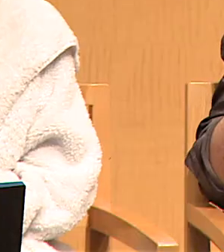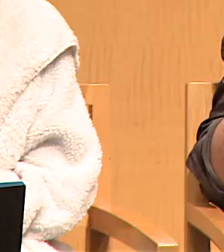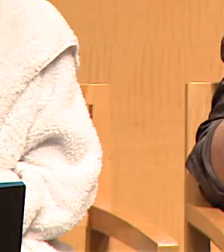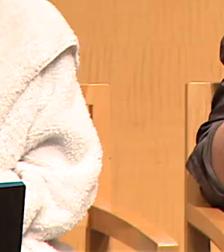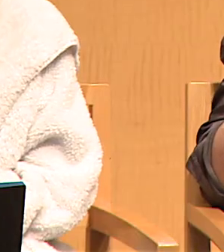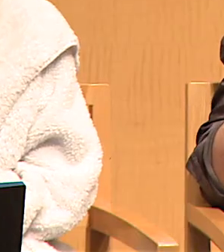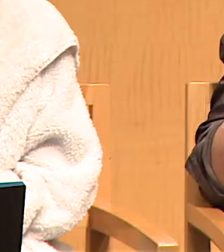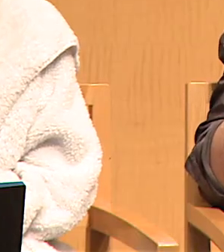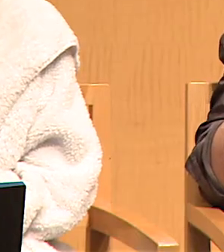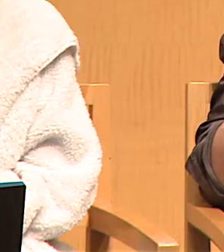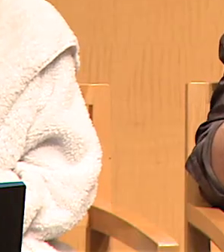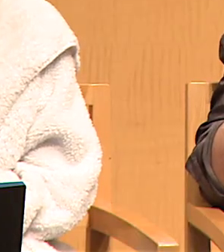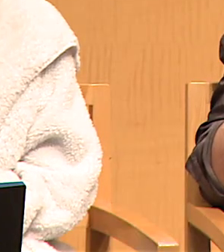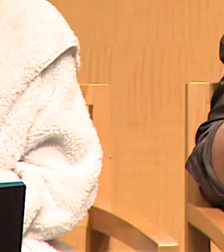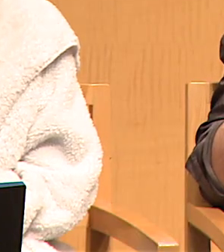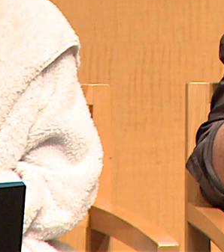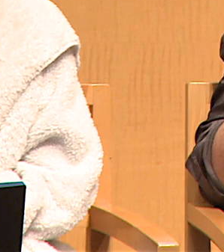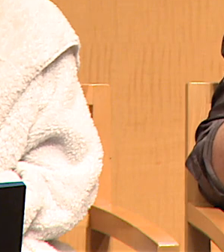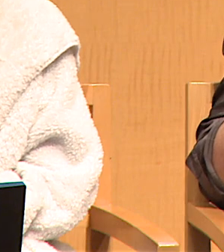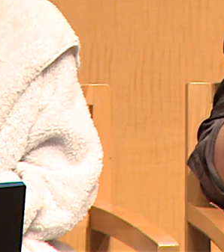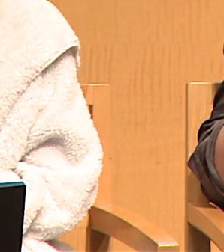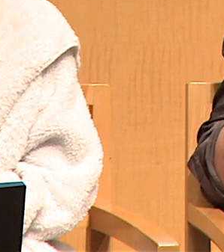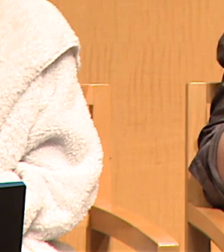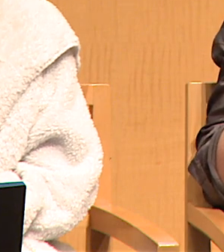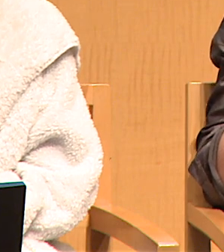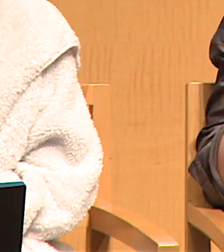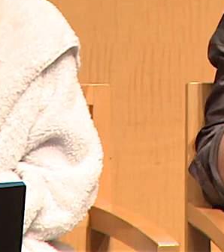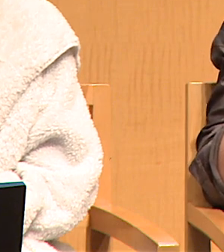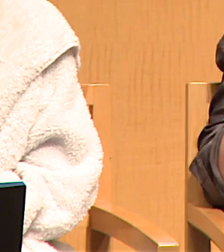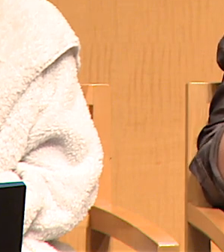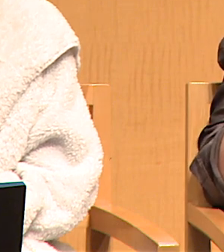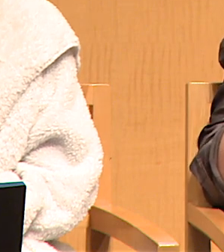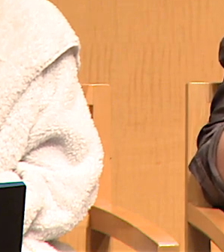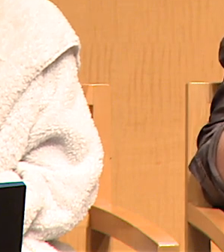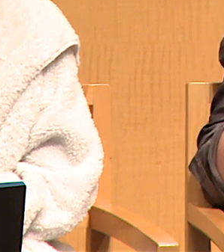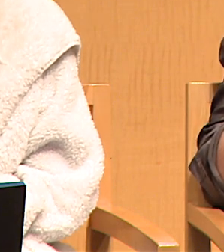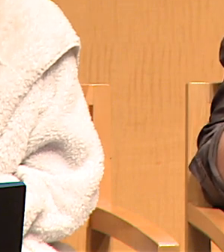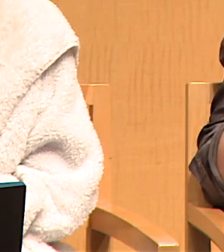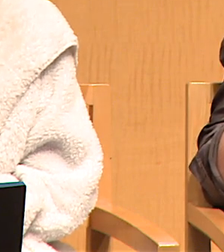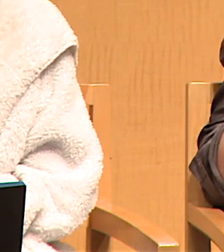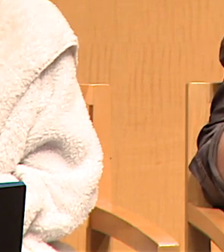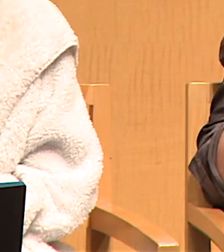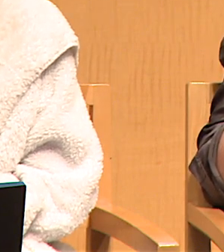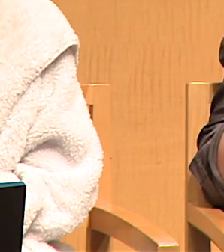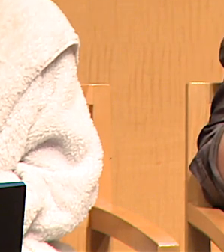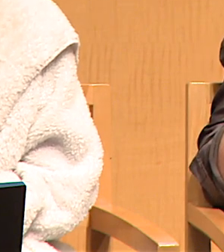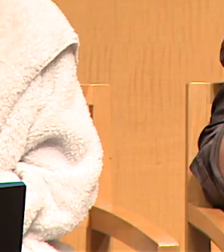guy's ass sticking out. And everyone is like smiling and looking at me, and I'm just like,